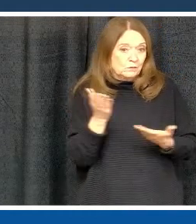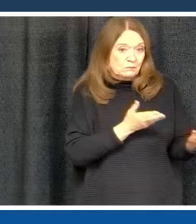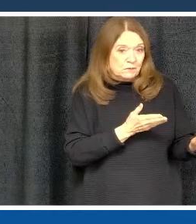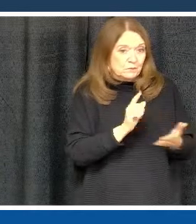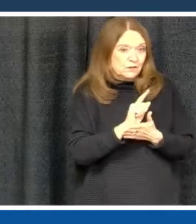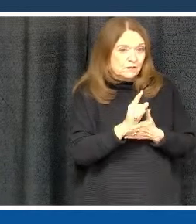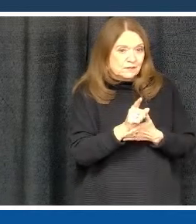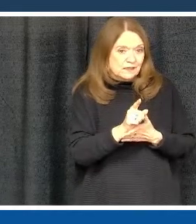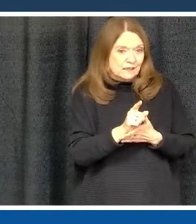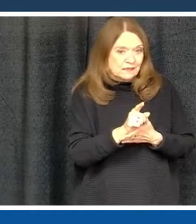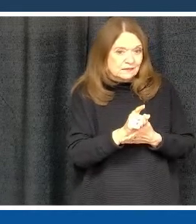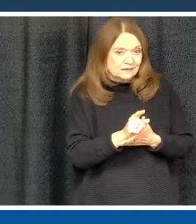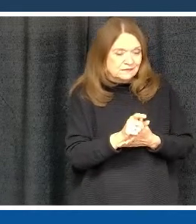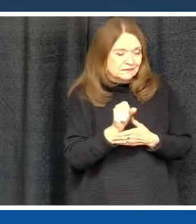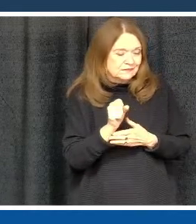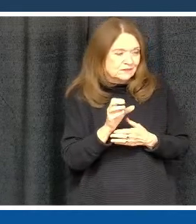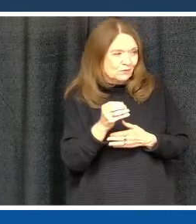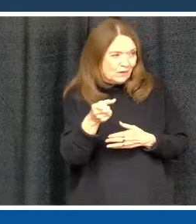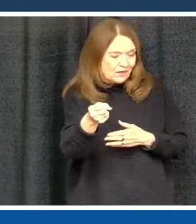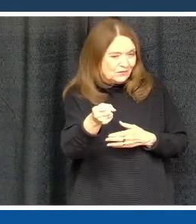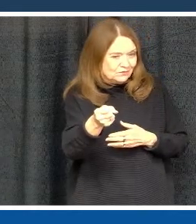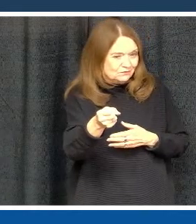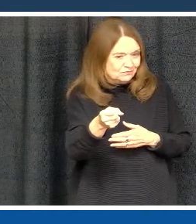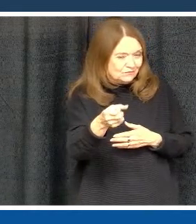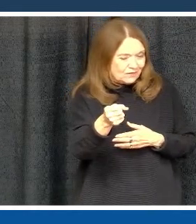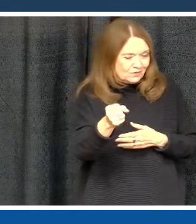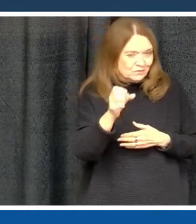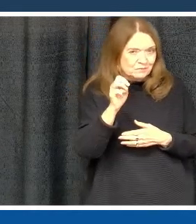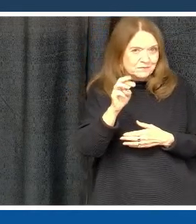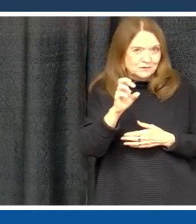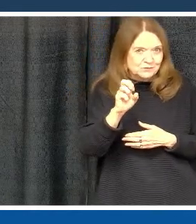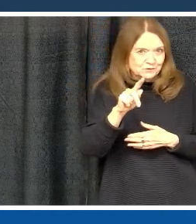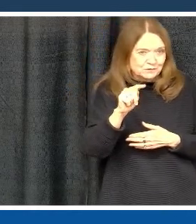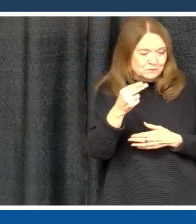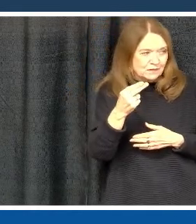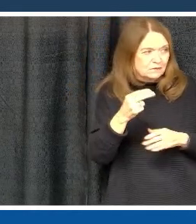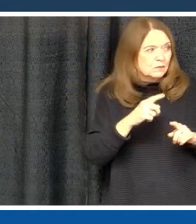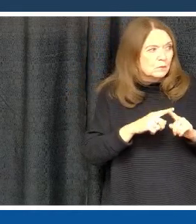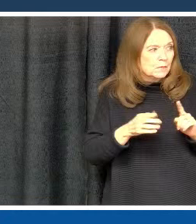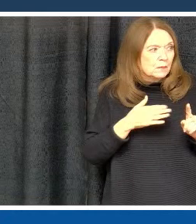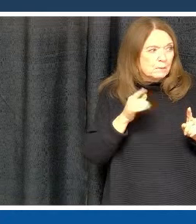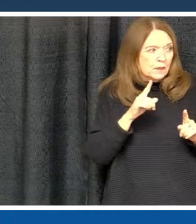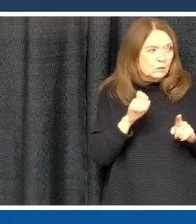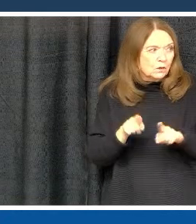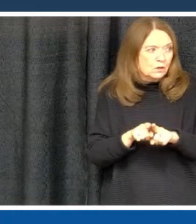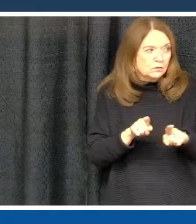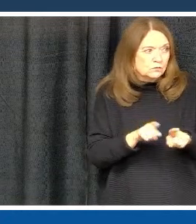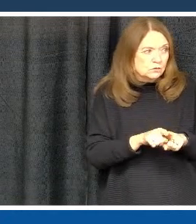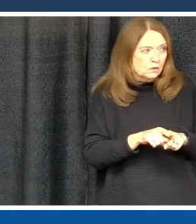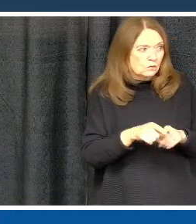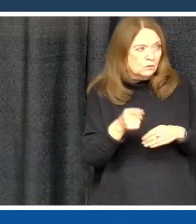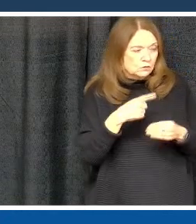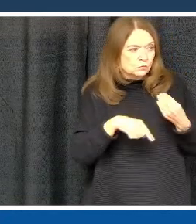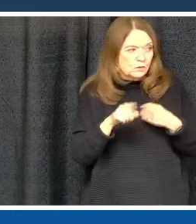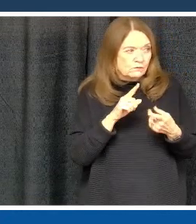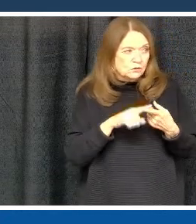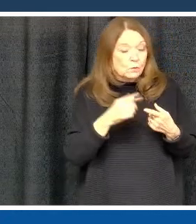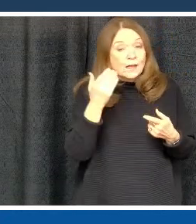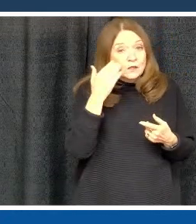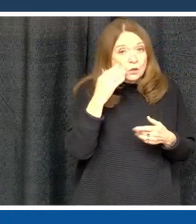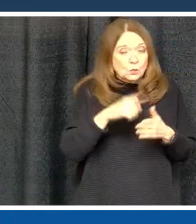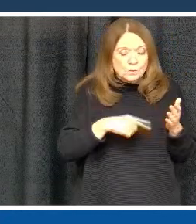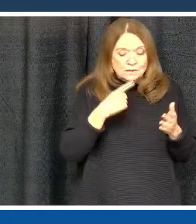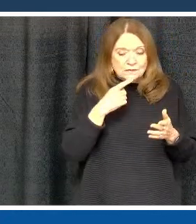second. So hang on, Mr. Smith. but my Okay. question then would also be in reference to, I know what it says